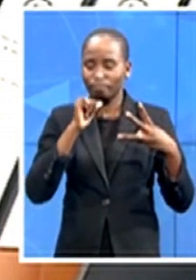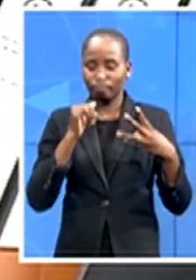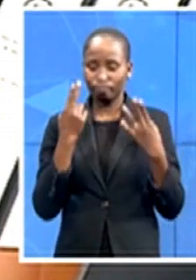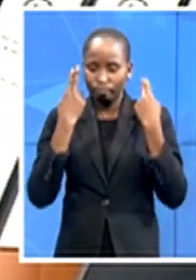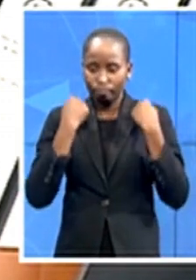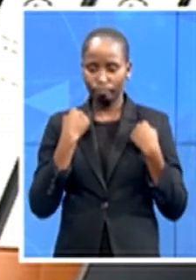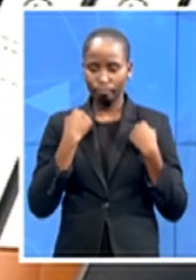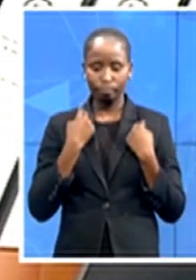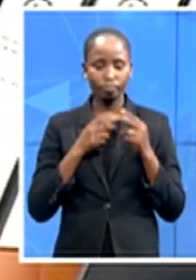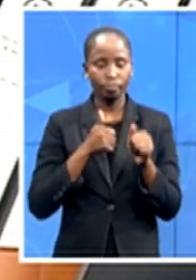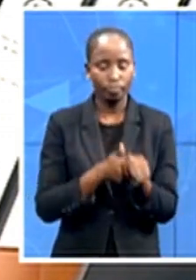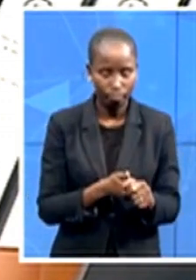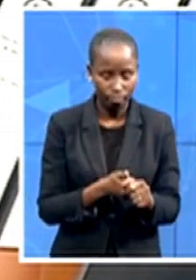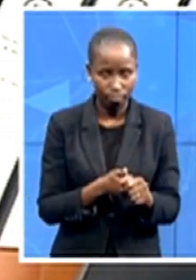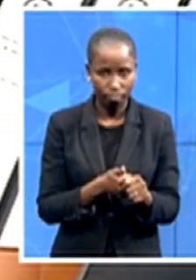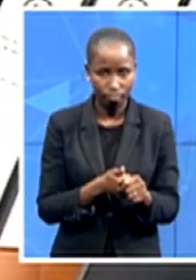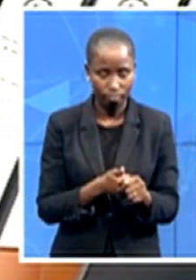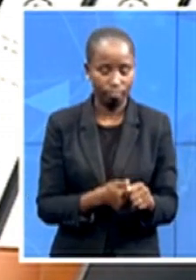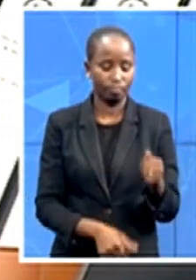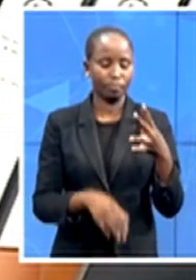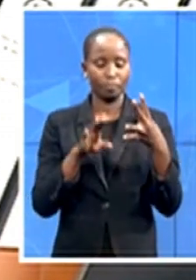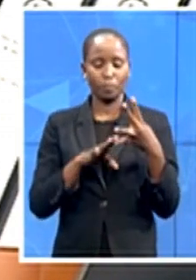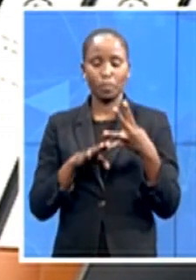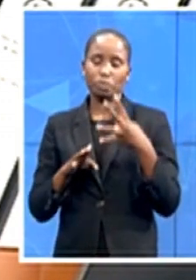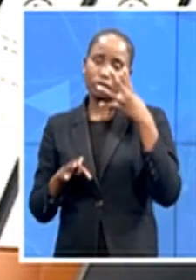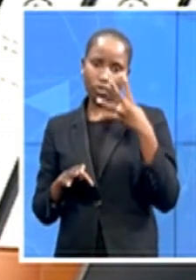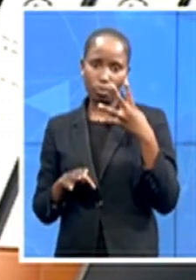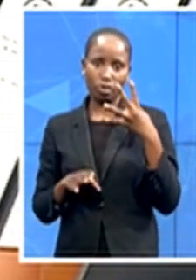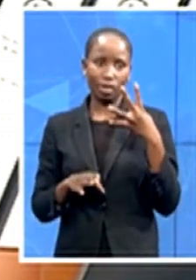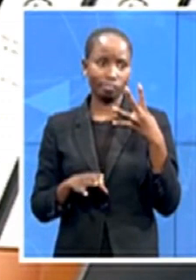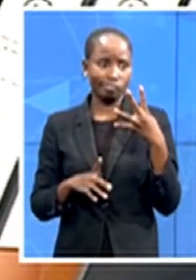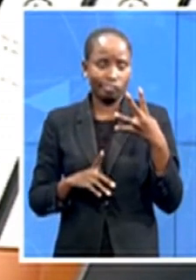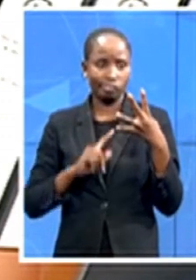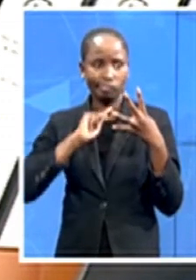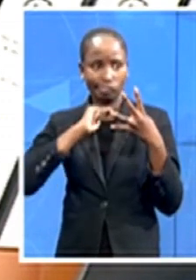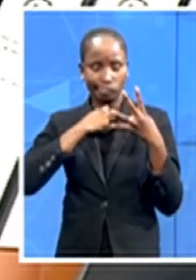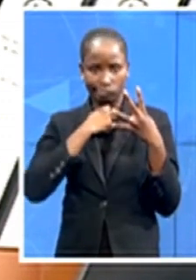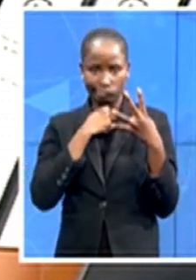And the fourth would have been to keep quiet and remain silent.